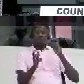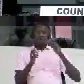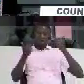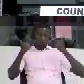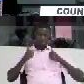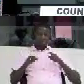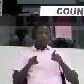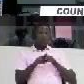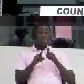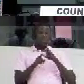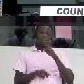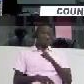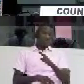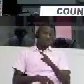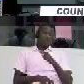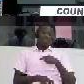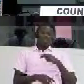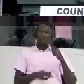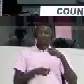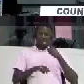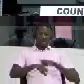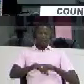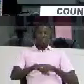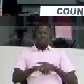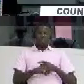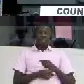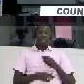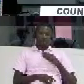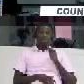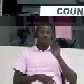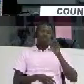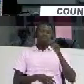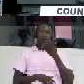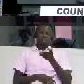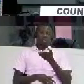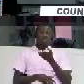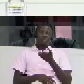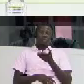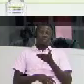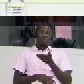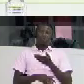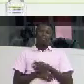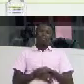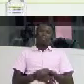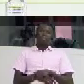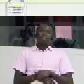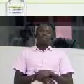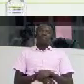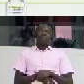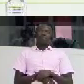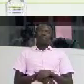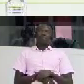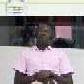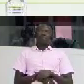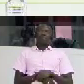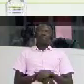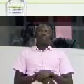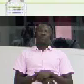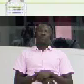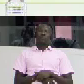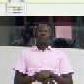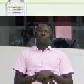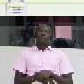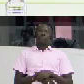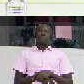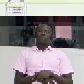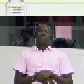place during that particular parade that you called. léegi dafa mel ni ngeen ko dee faral di defee boo leen dajalee suba bi ni ngeen dee